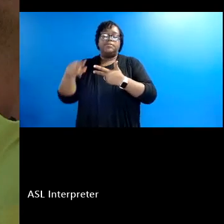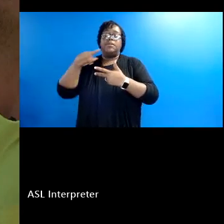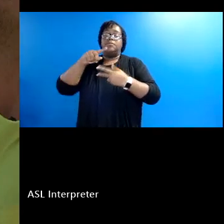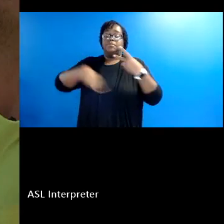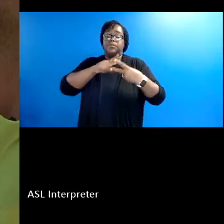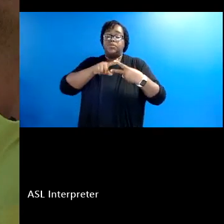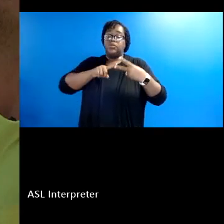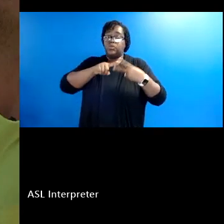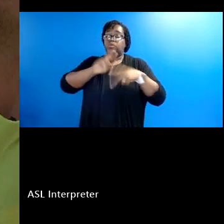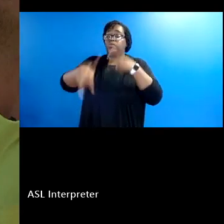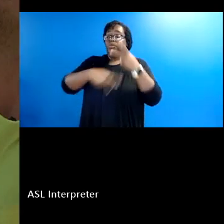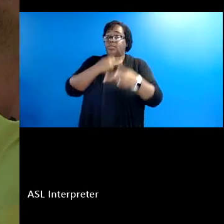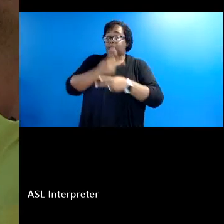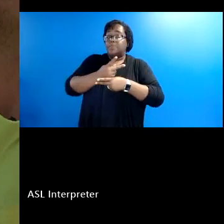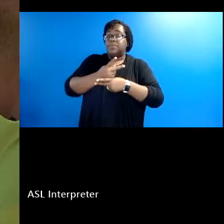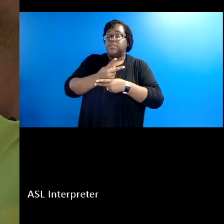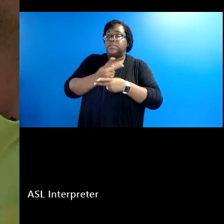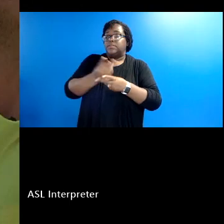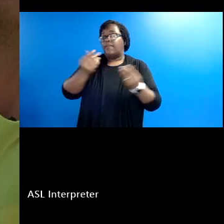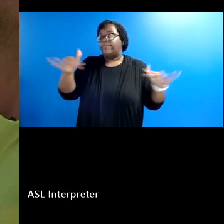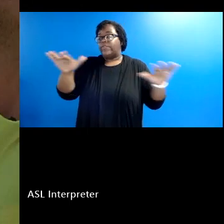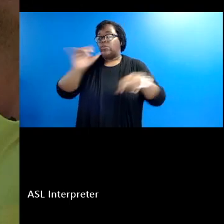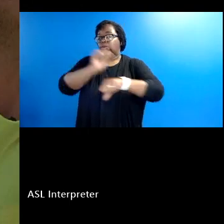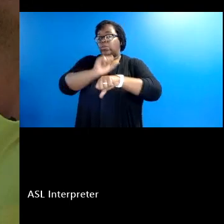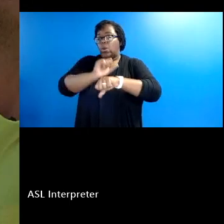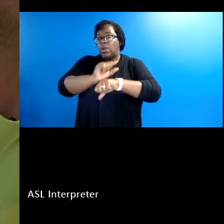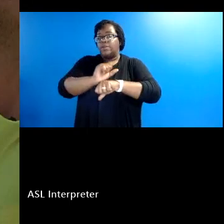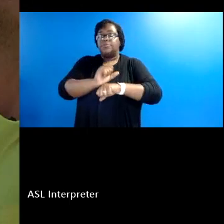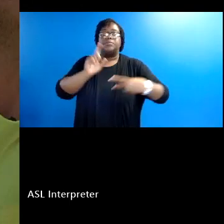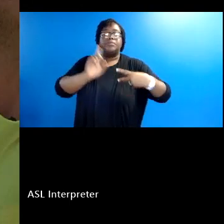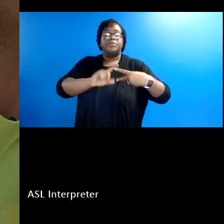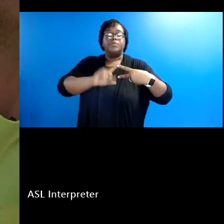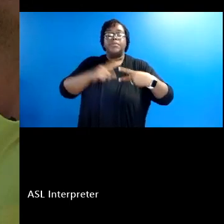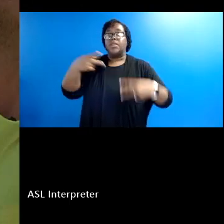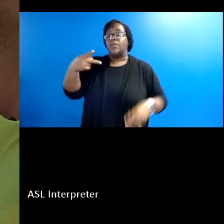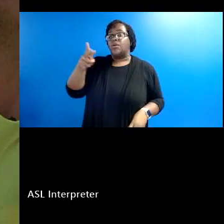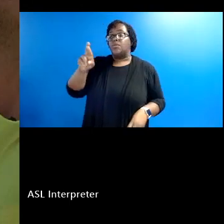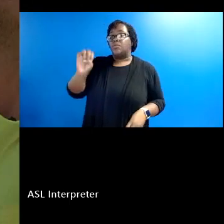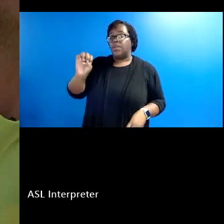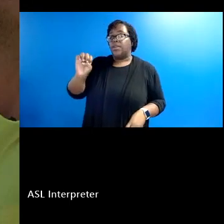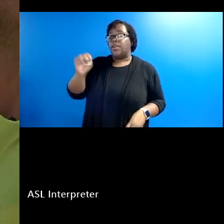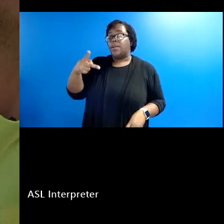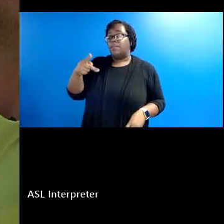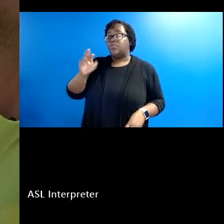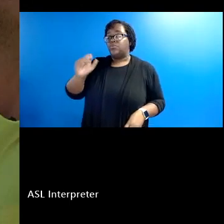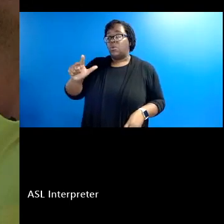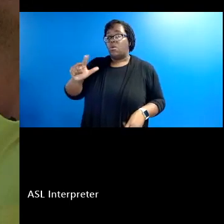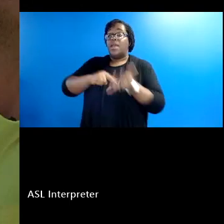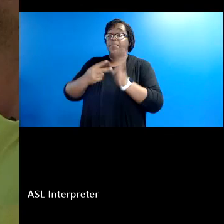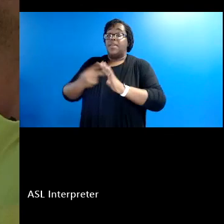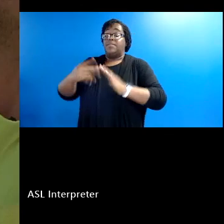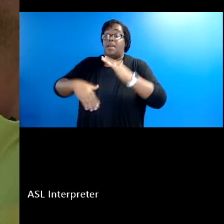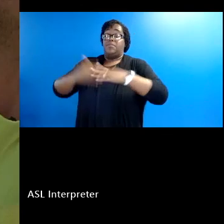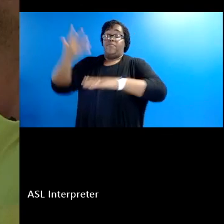field operations that I want to bring to your attention on this slide. Pre-patrol. We go out up to 5 days before the event happens, and